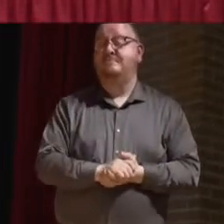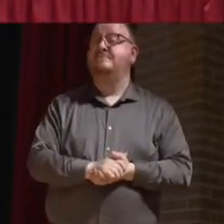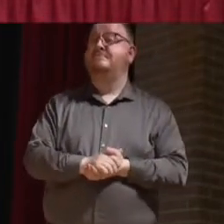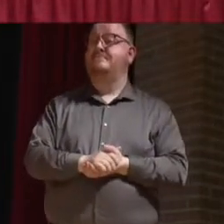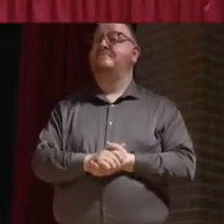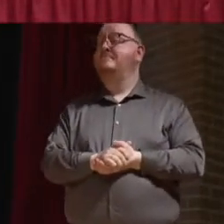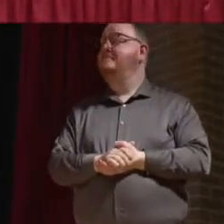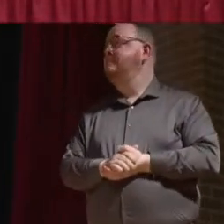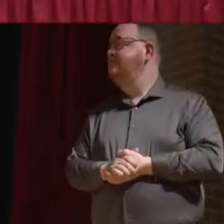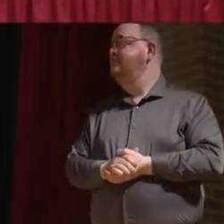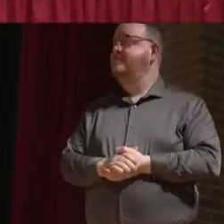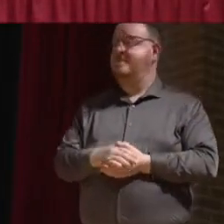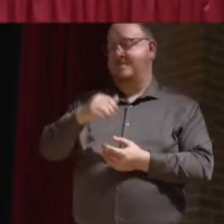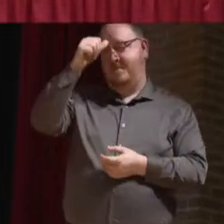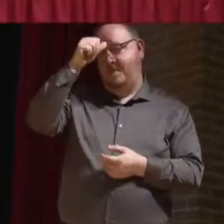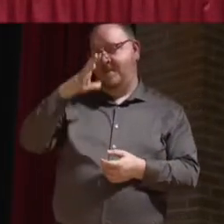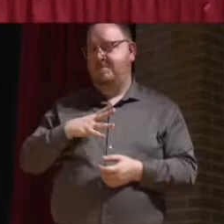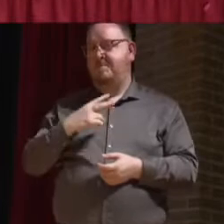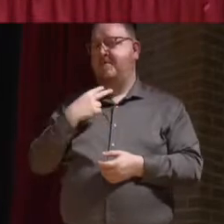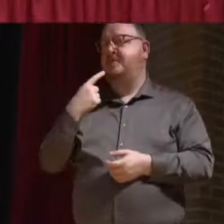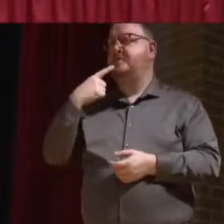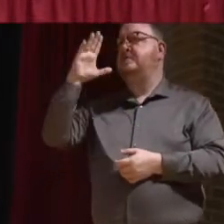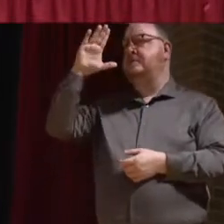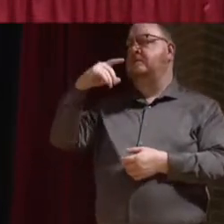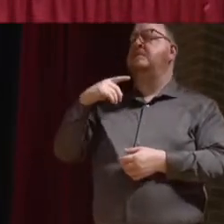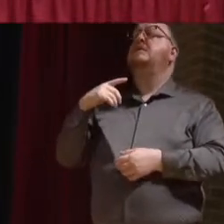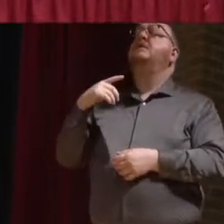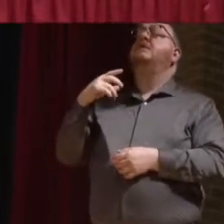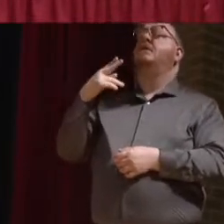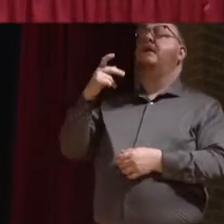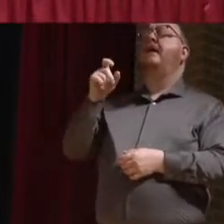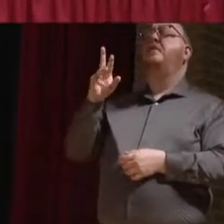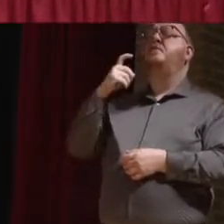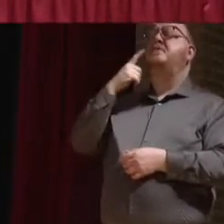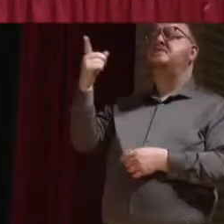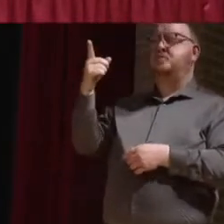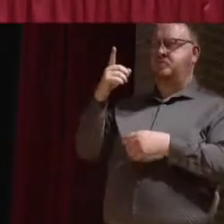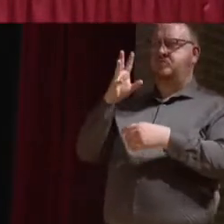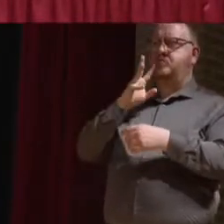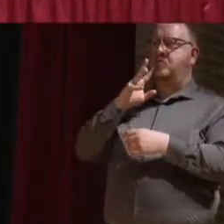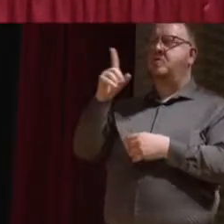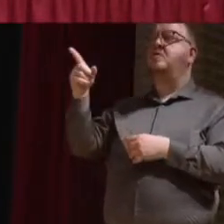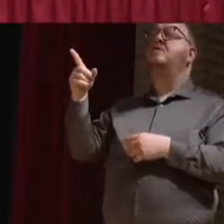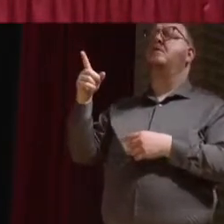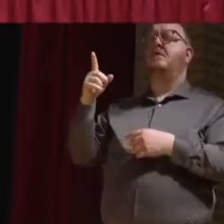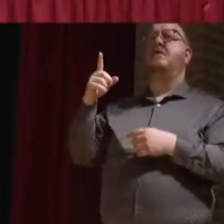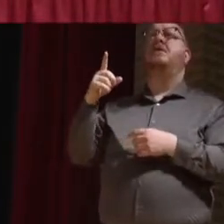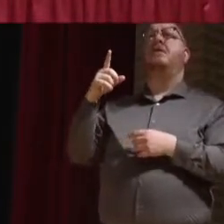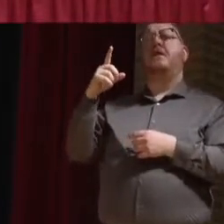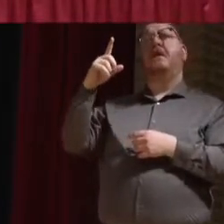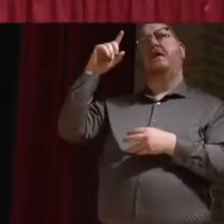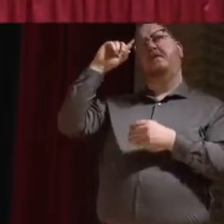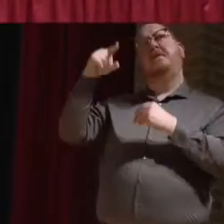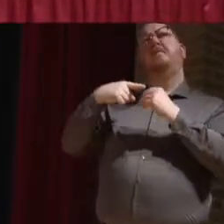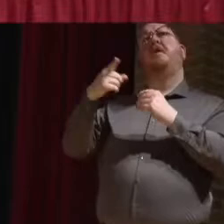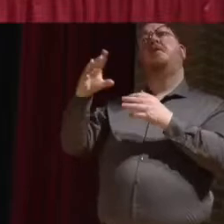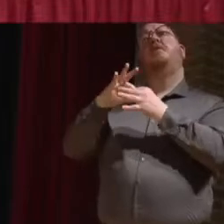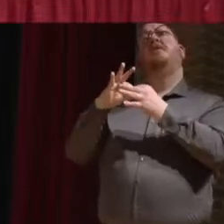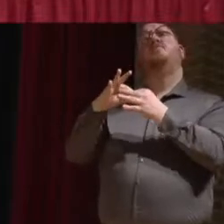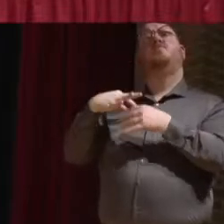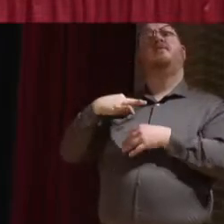Just one other thought that came to my mind as Heather was speaking, as far as the volunteerism. I think it's a great opportunity,